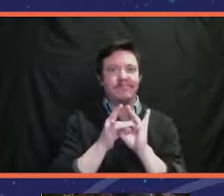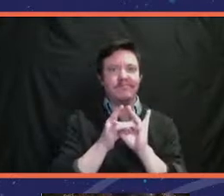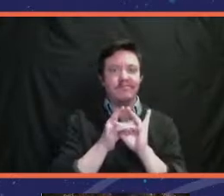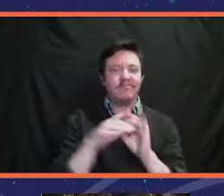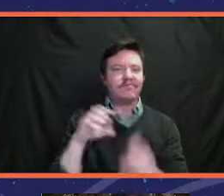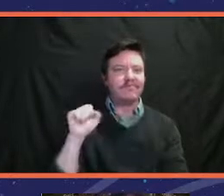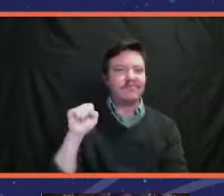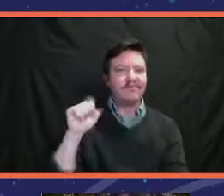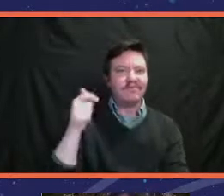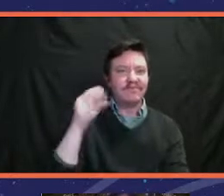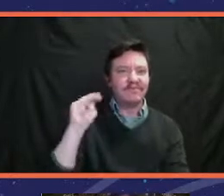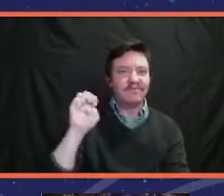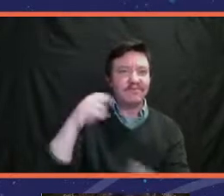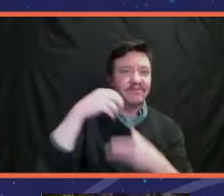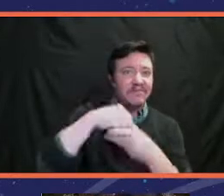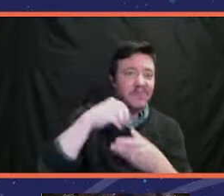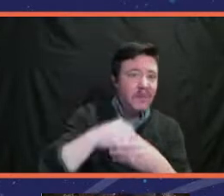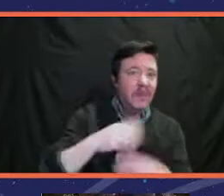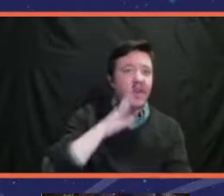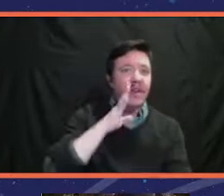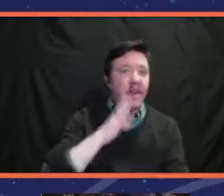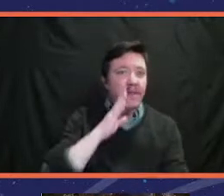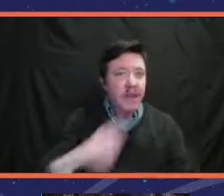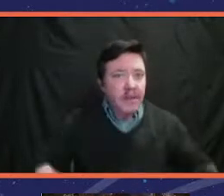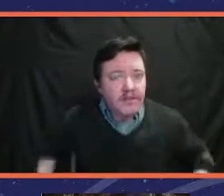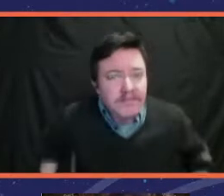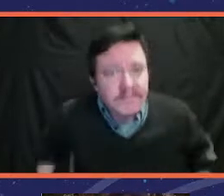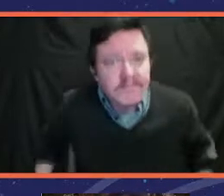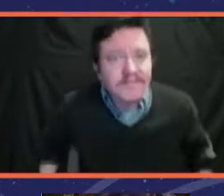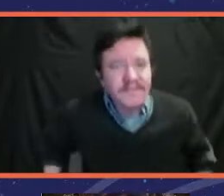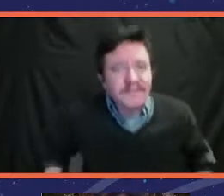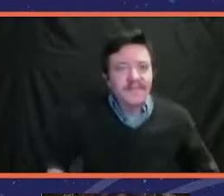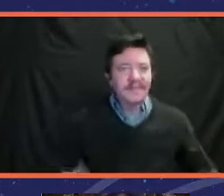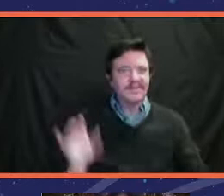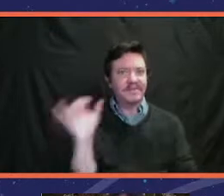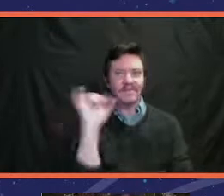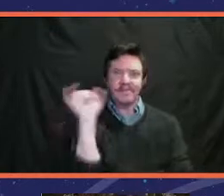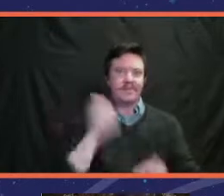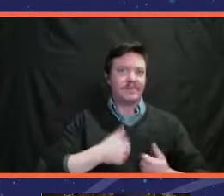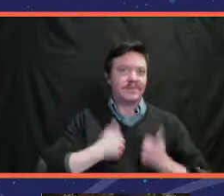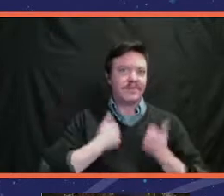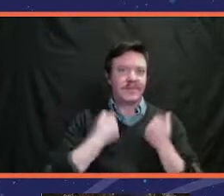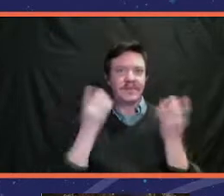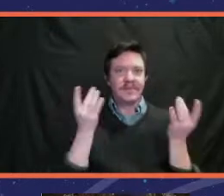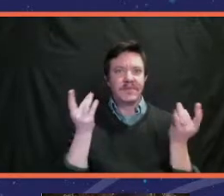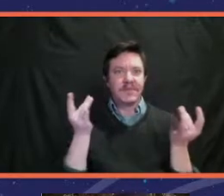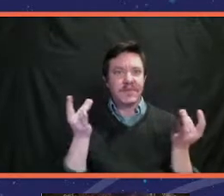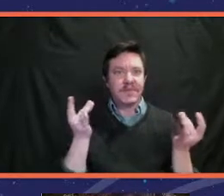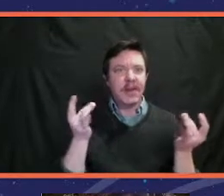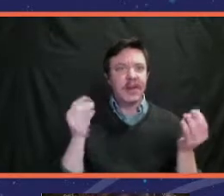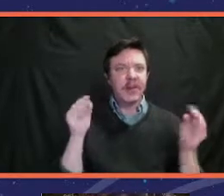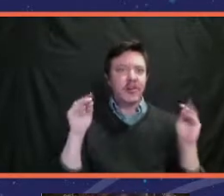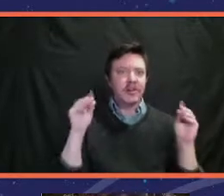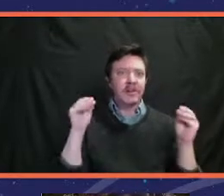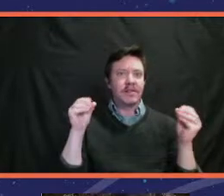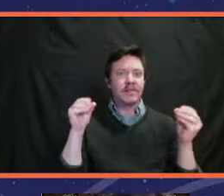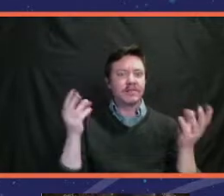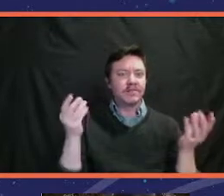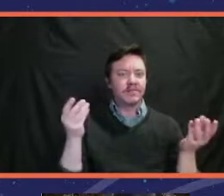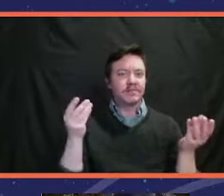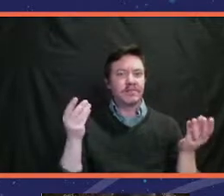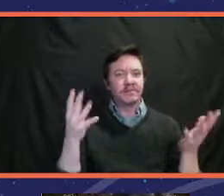the saliva, as this like living matter, and then it comes back out to, you know,